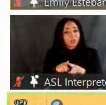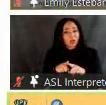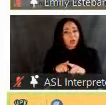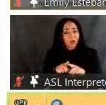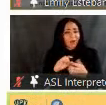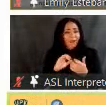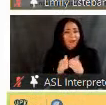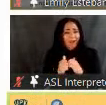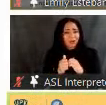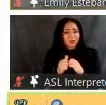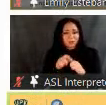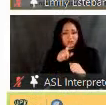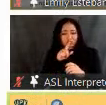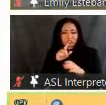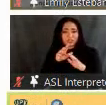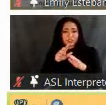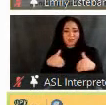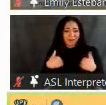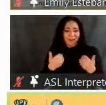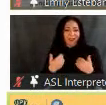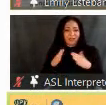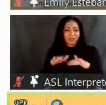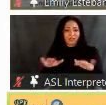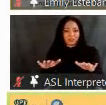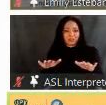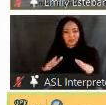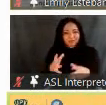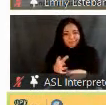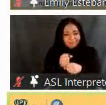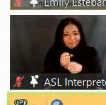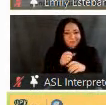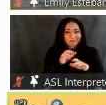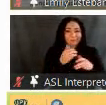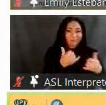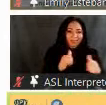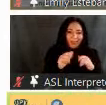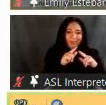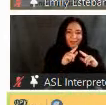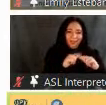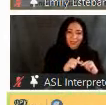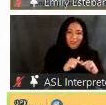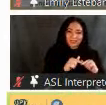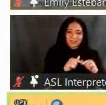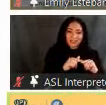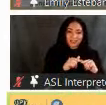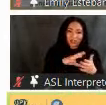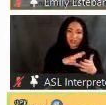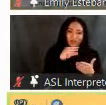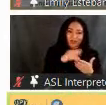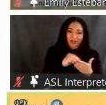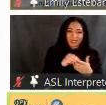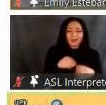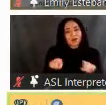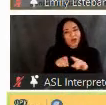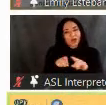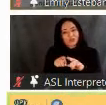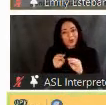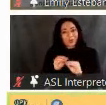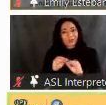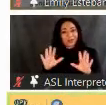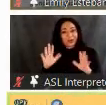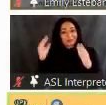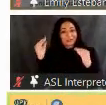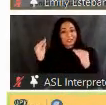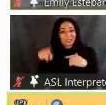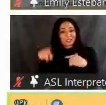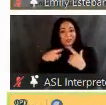getting play-based learning experiences, as well as the need to establish clear expectations around the learning and preparation